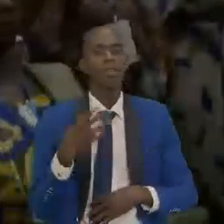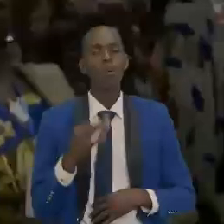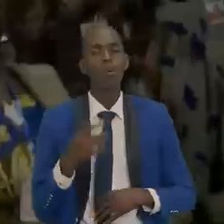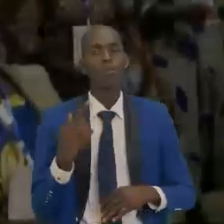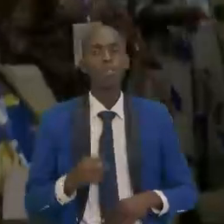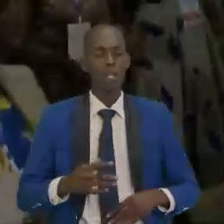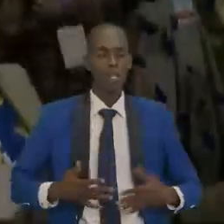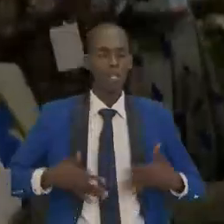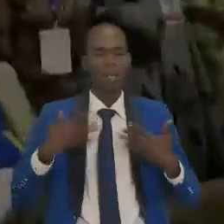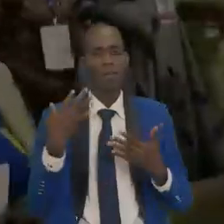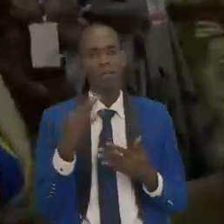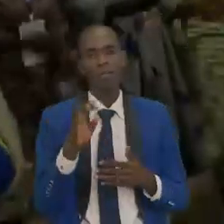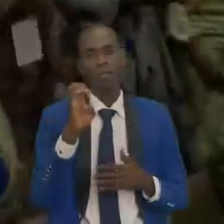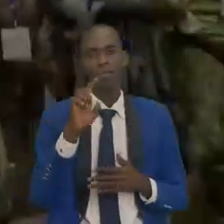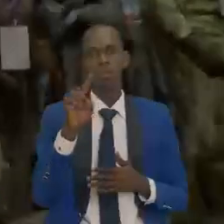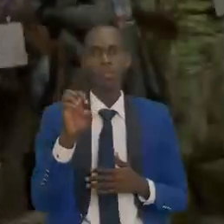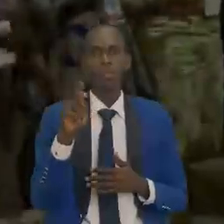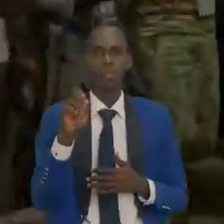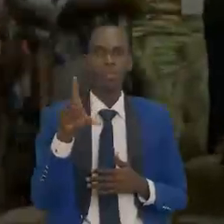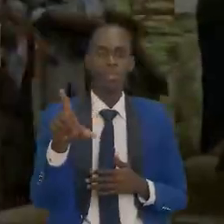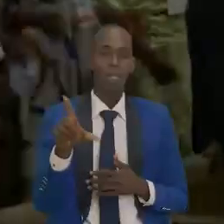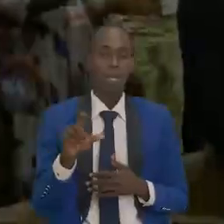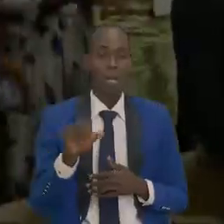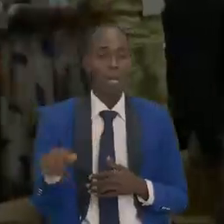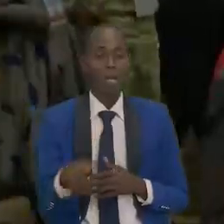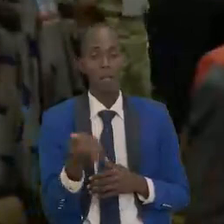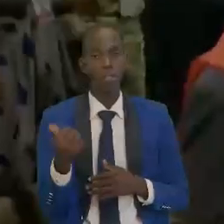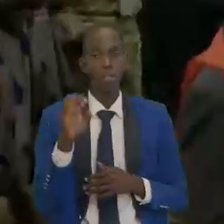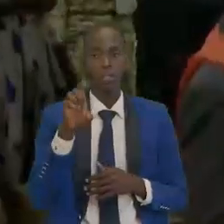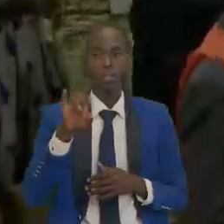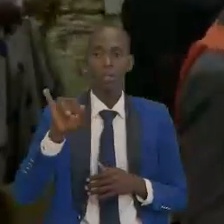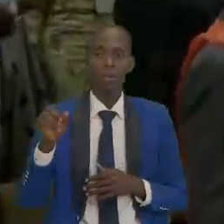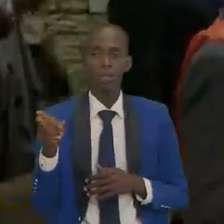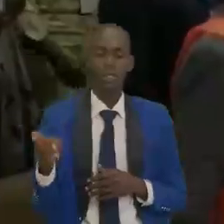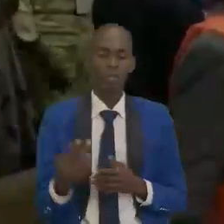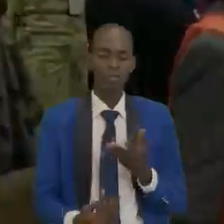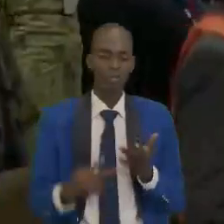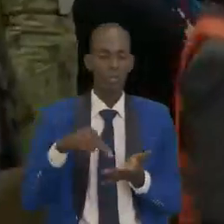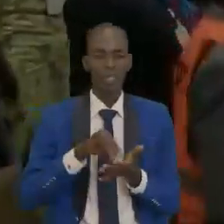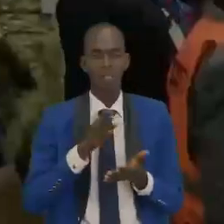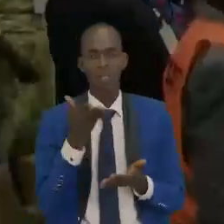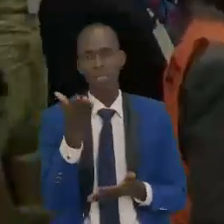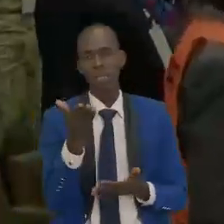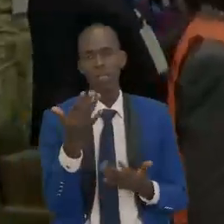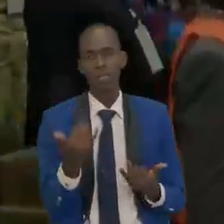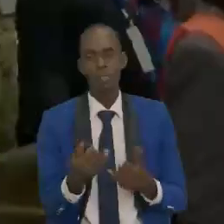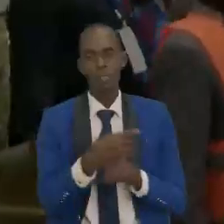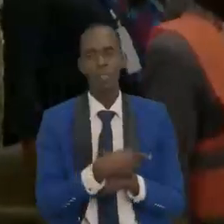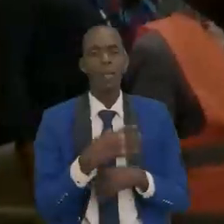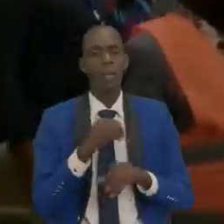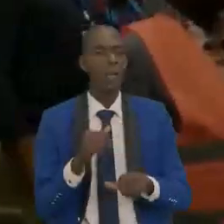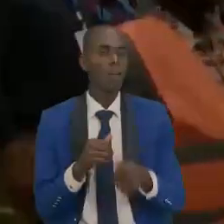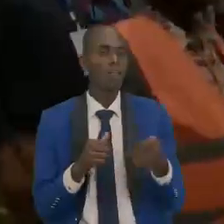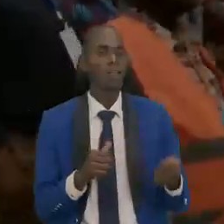of Ezekiel another Elijah rising up there today another